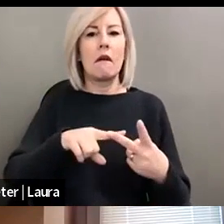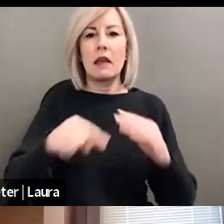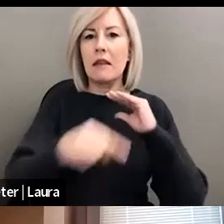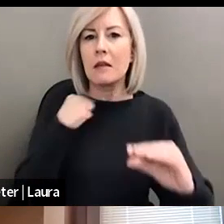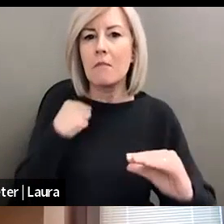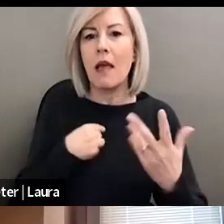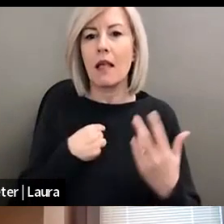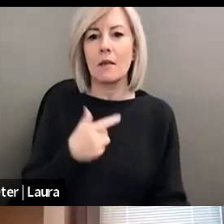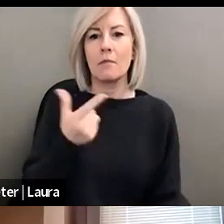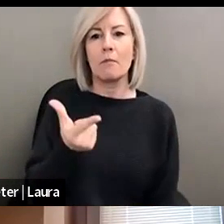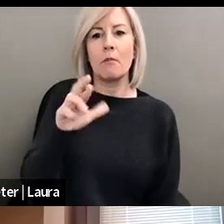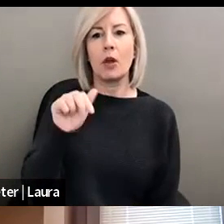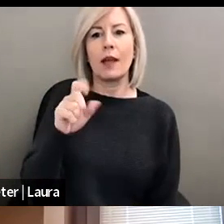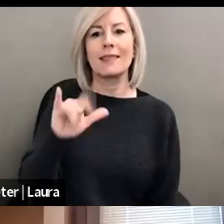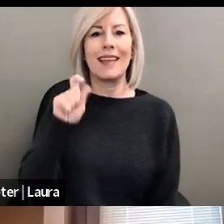going to